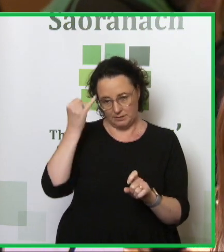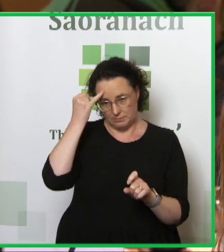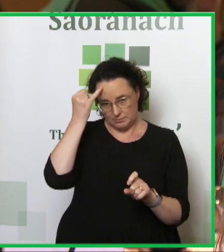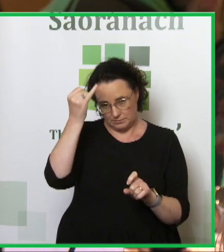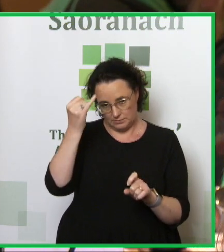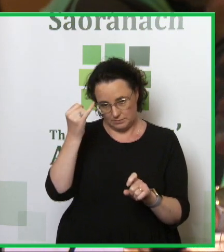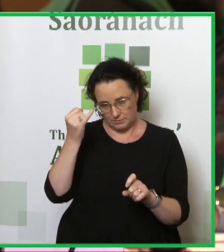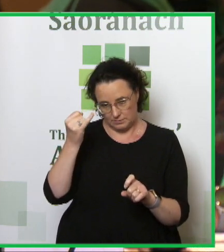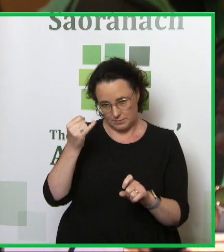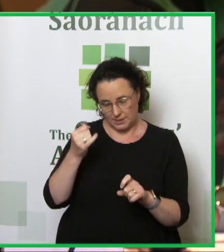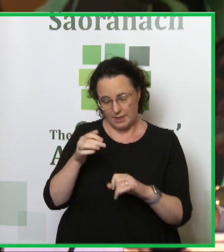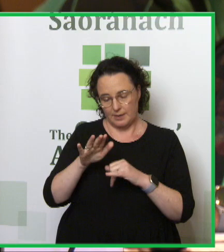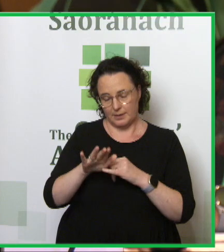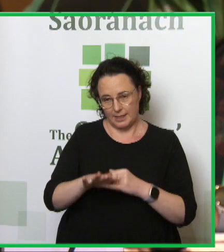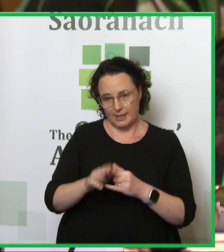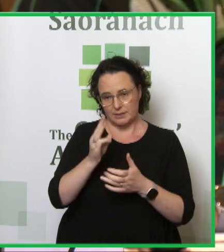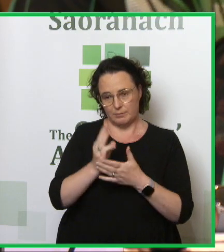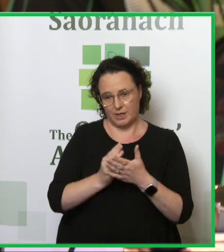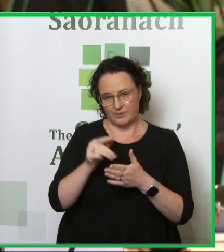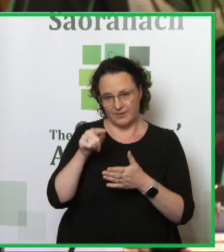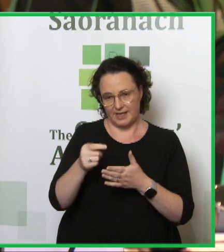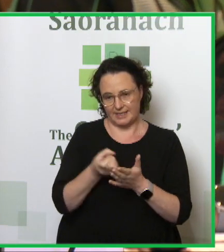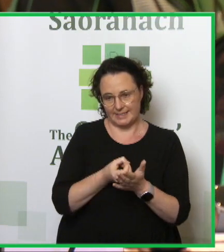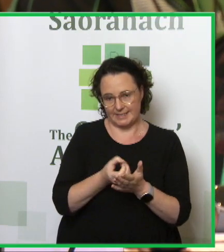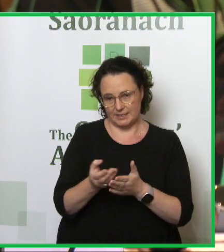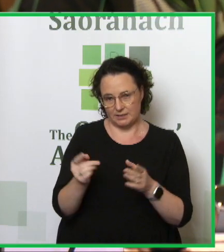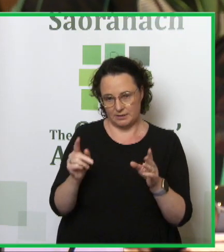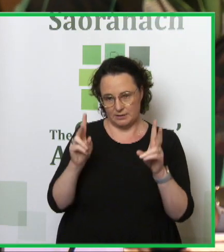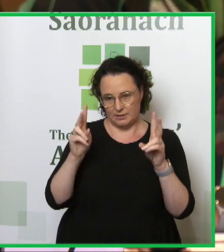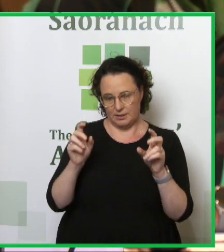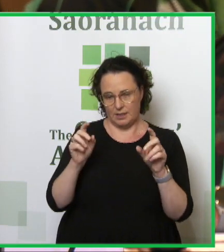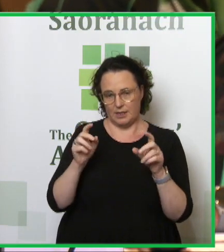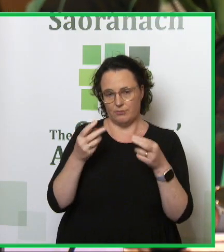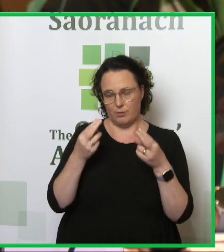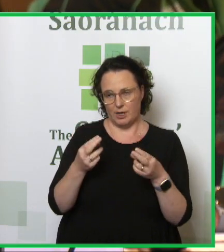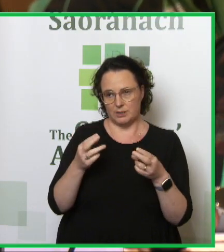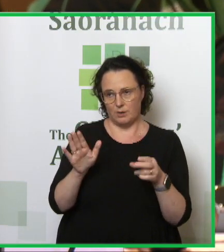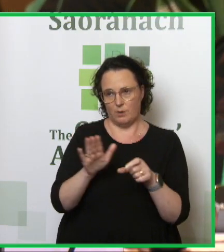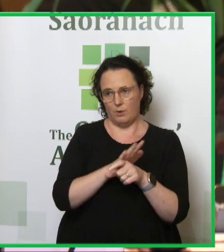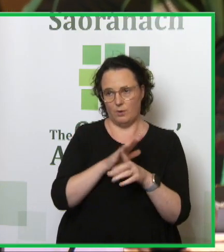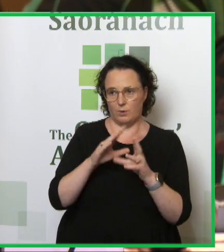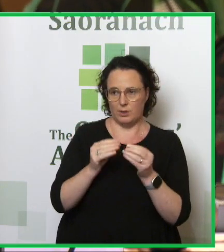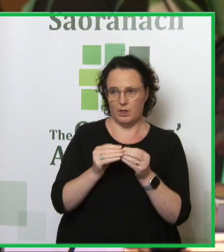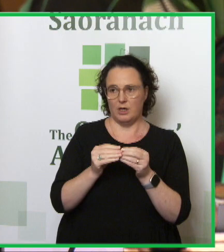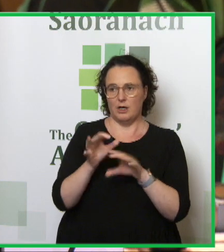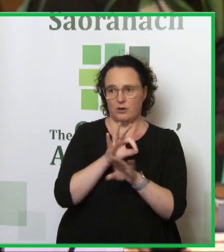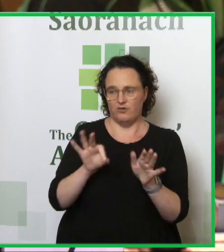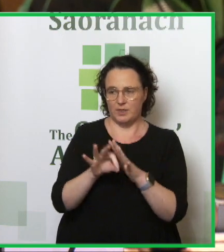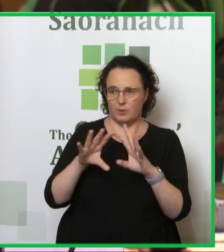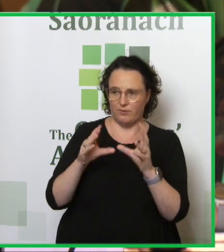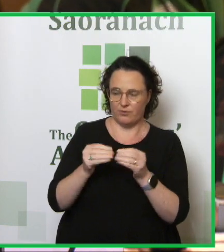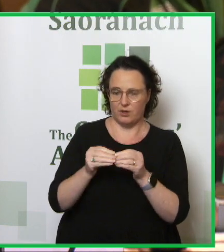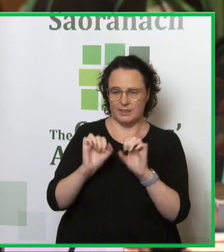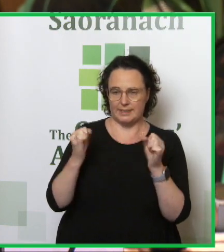the last part of that sentence, and requires a whole of government and whole of society response, is